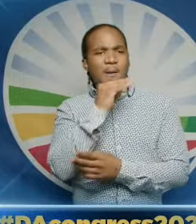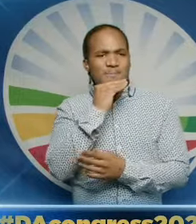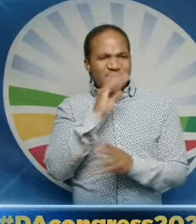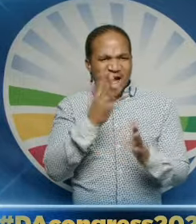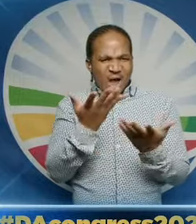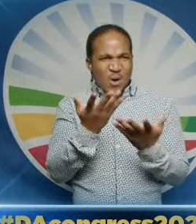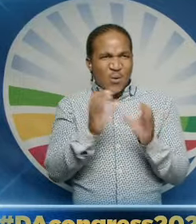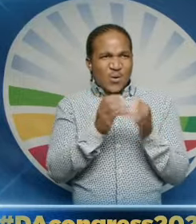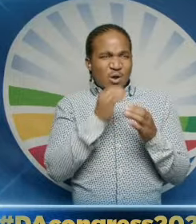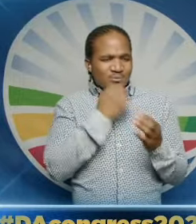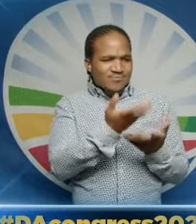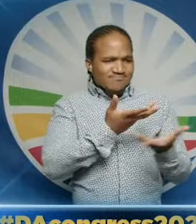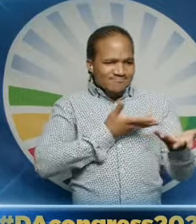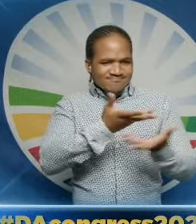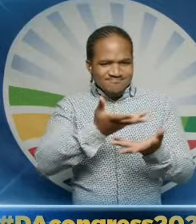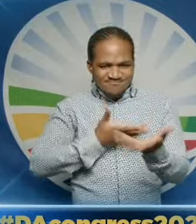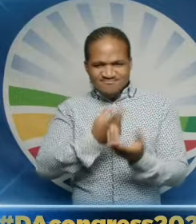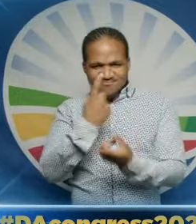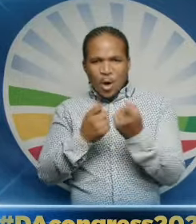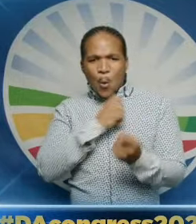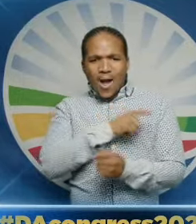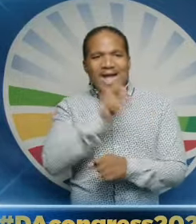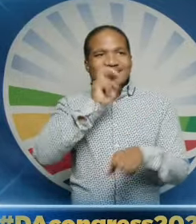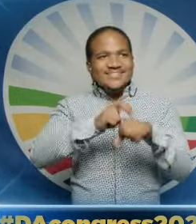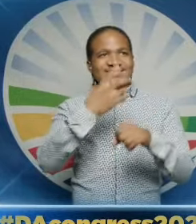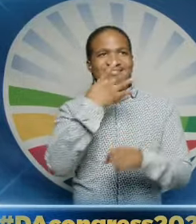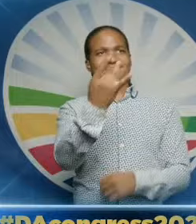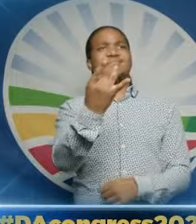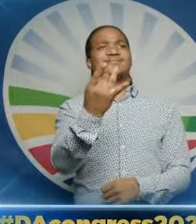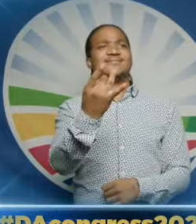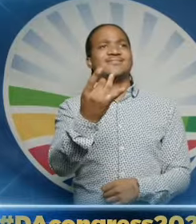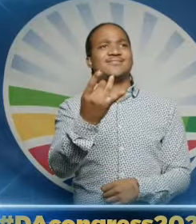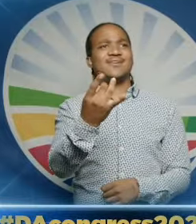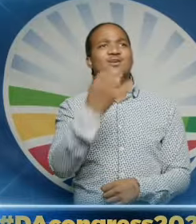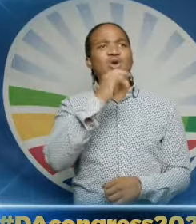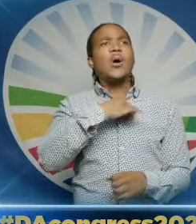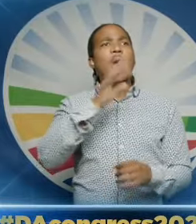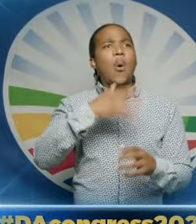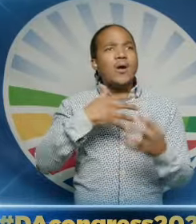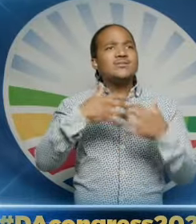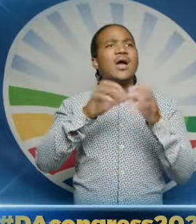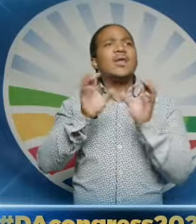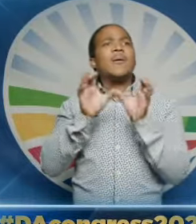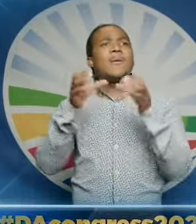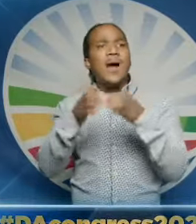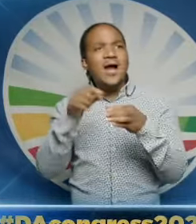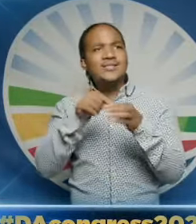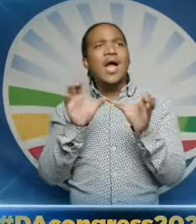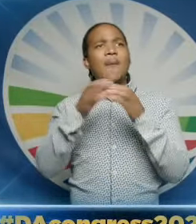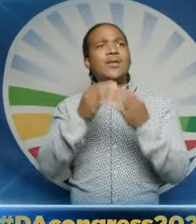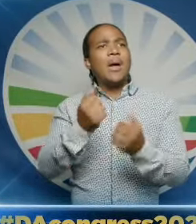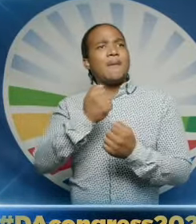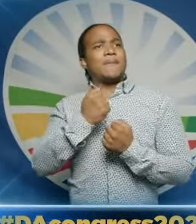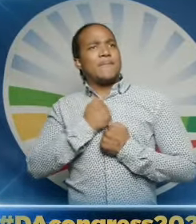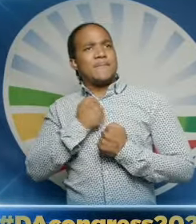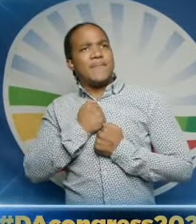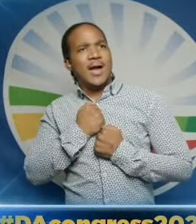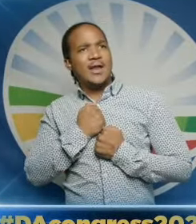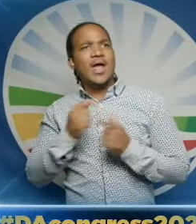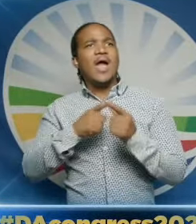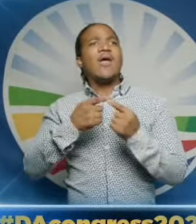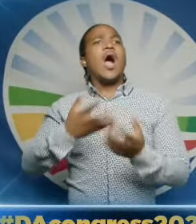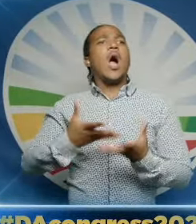questions? Because you didn't have to be elected. You said, well, I'm going to start a party. This party is going to be mine. And I'm going to